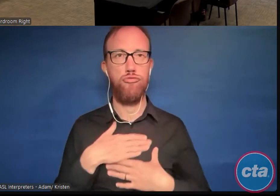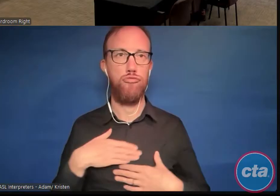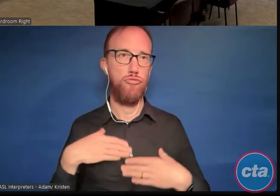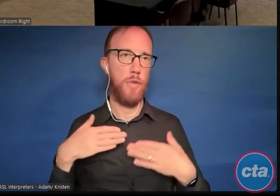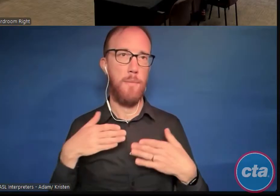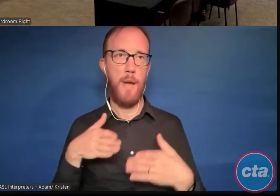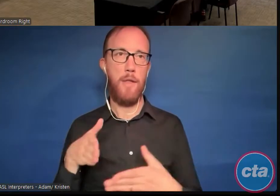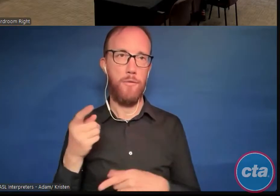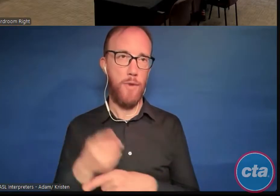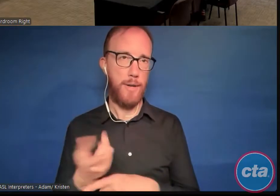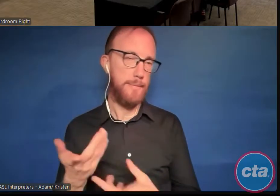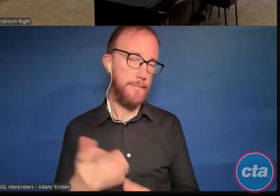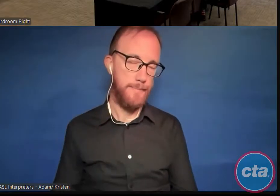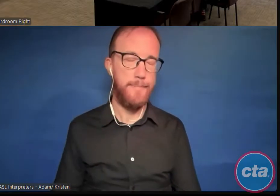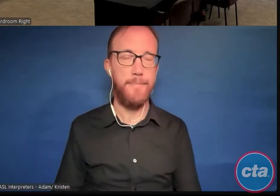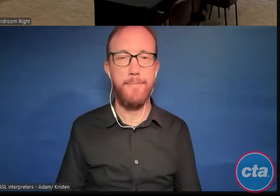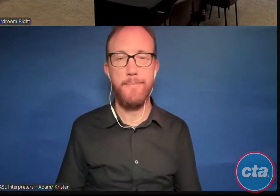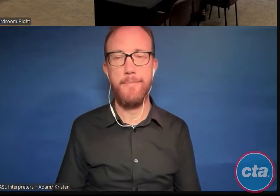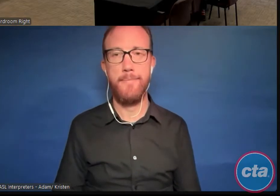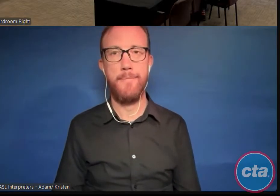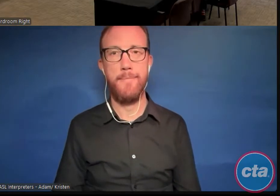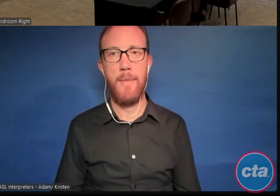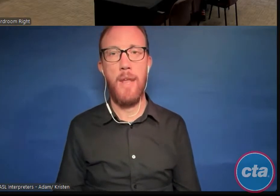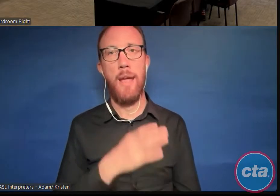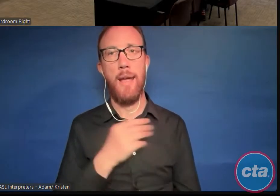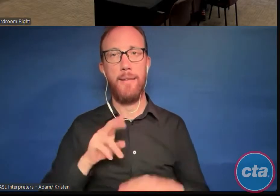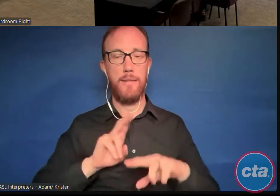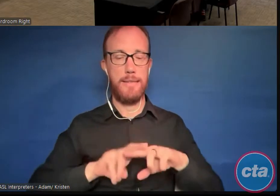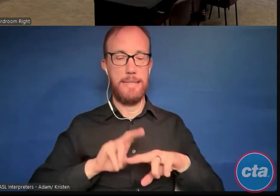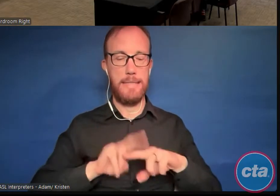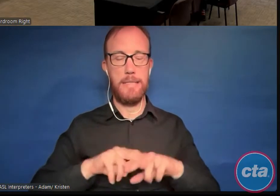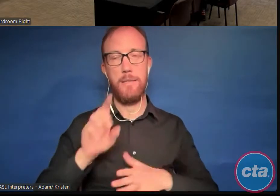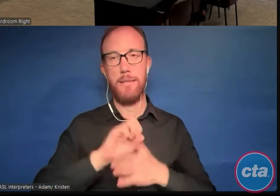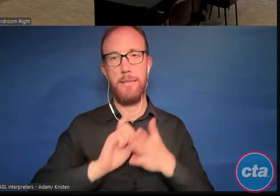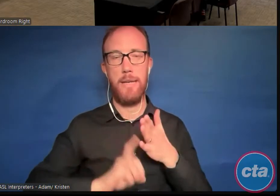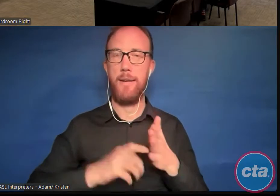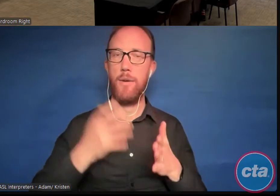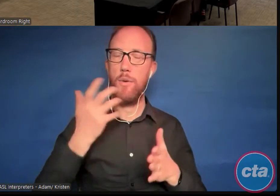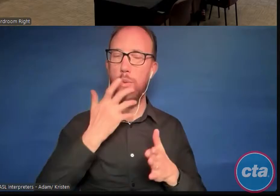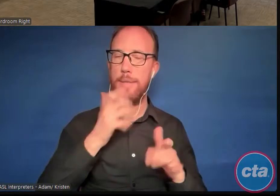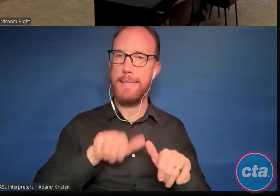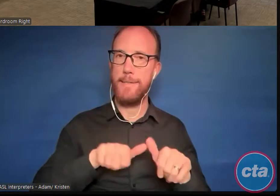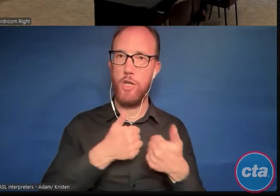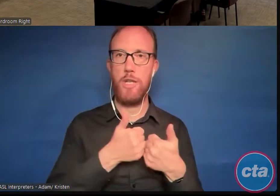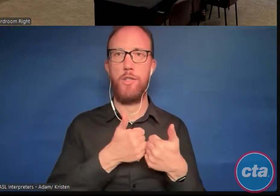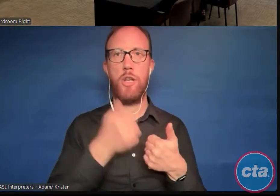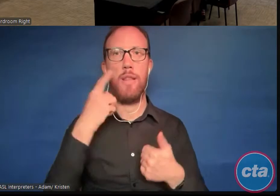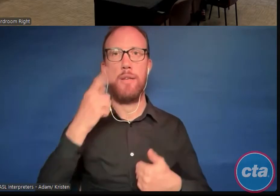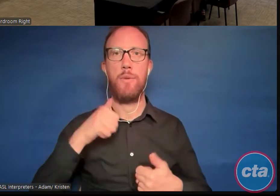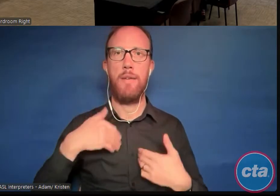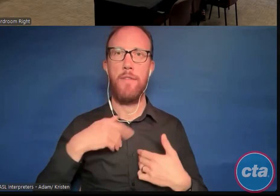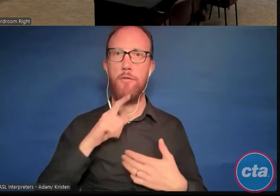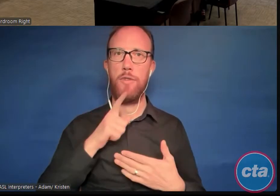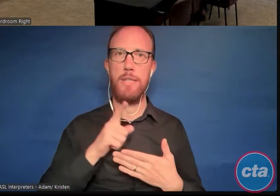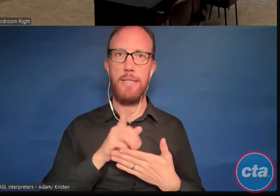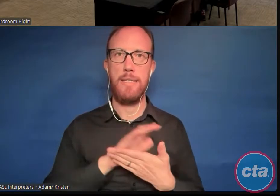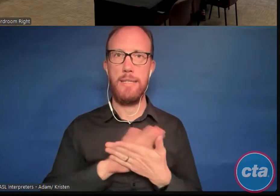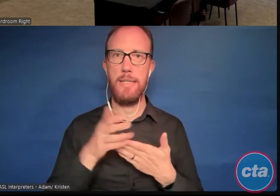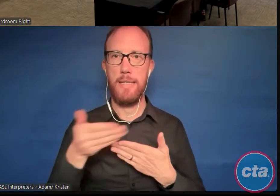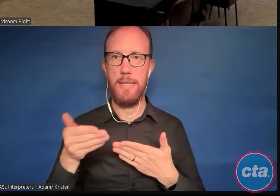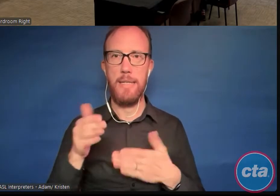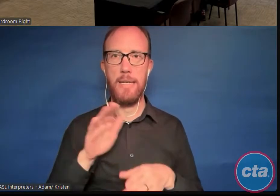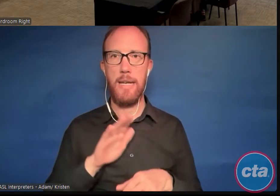yeah. And then seating design is really a challenge. I think we have a really neat piece at Western on the Blue Line in